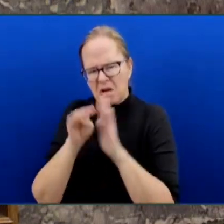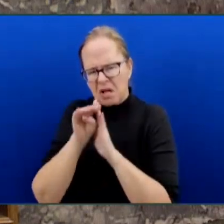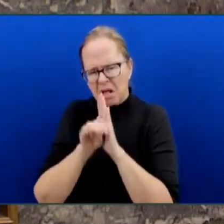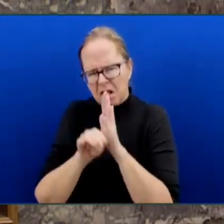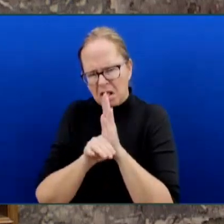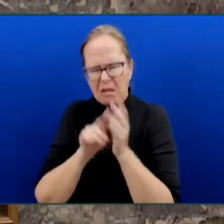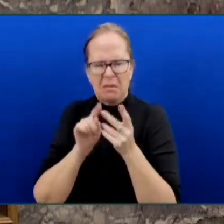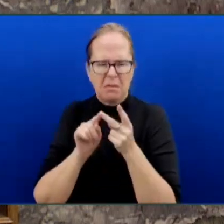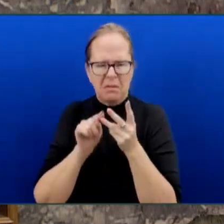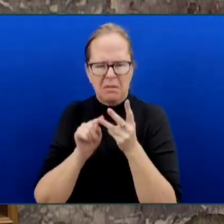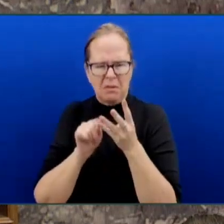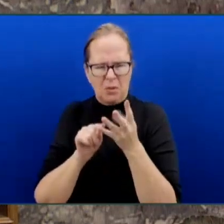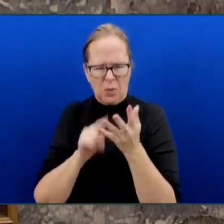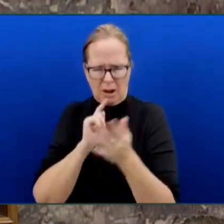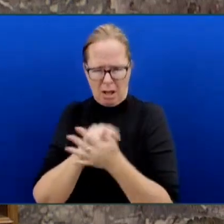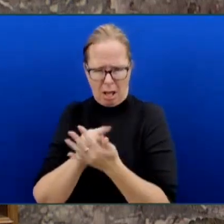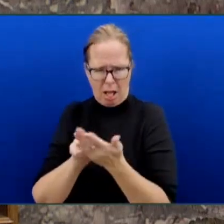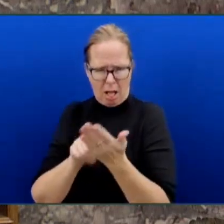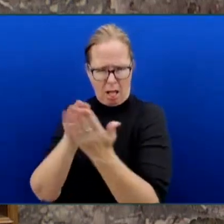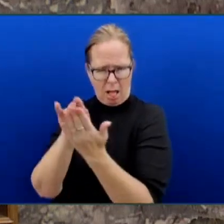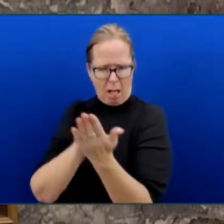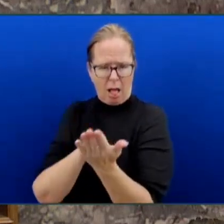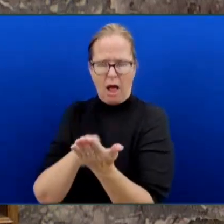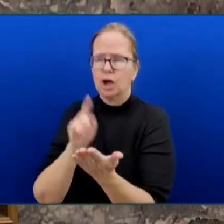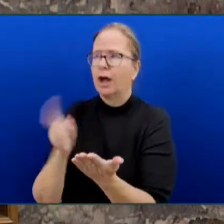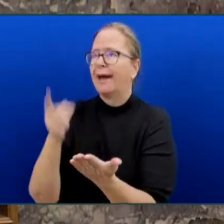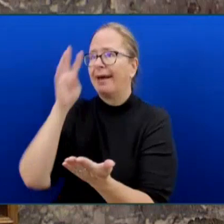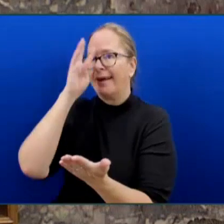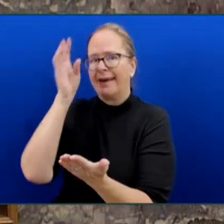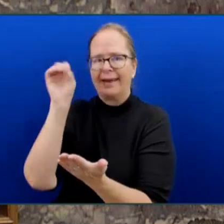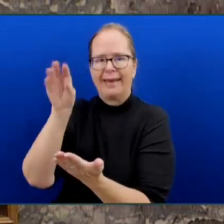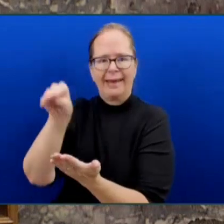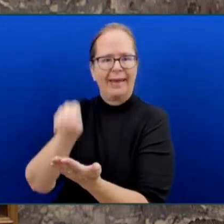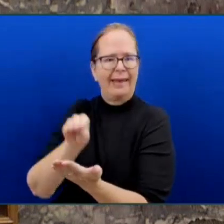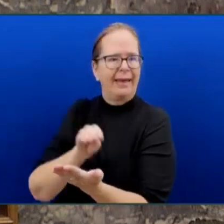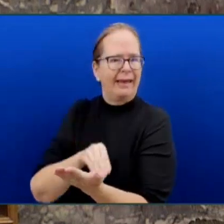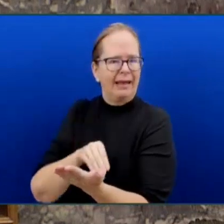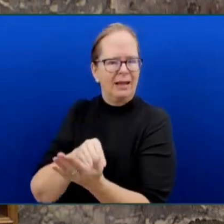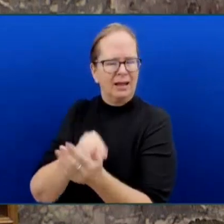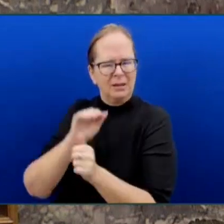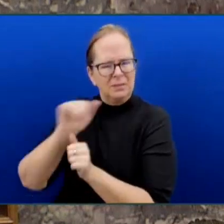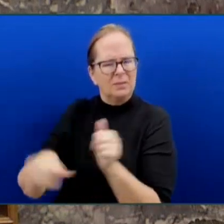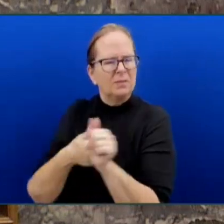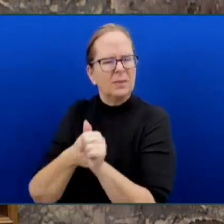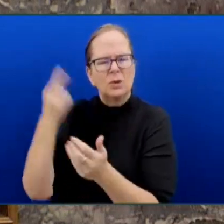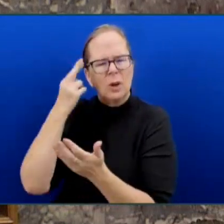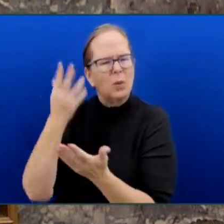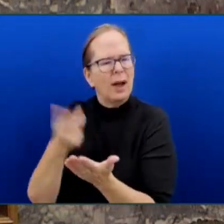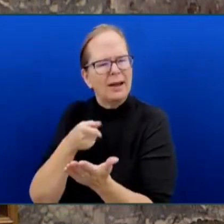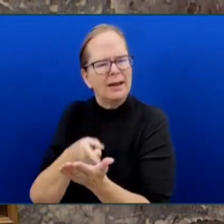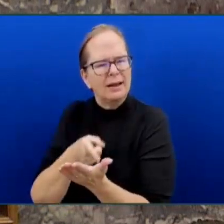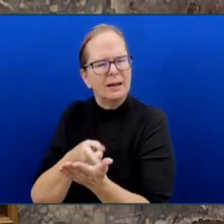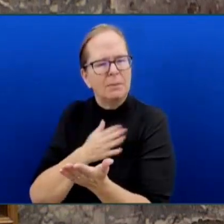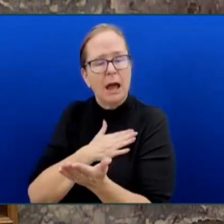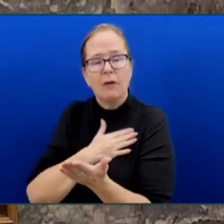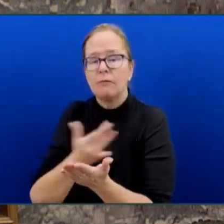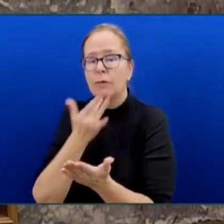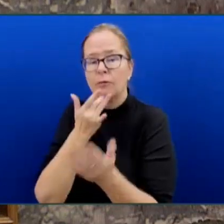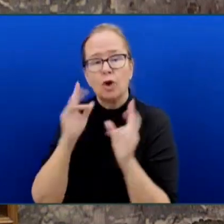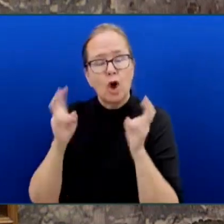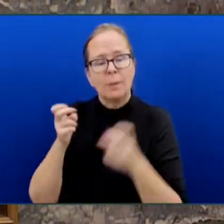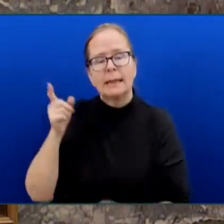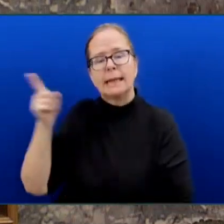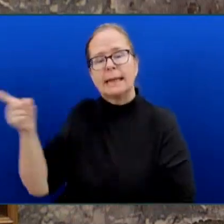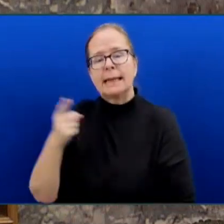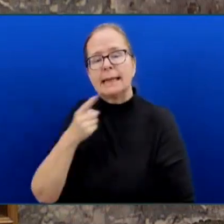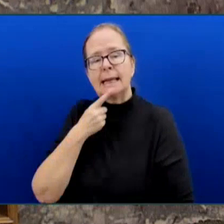plan, and this is my personal favorite, providing a field day for land speculators. So that's actually what other people are